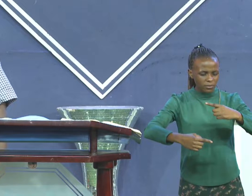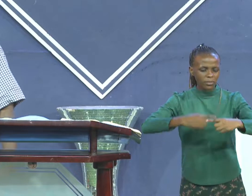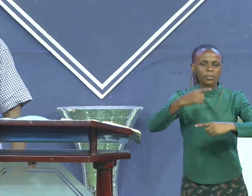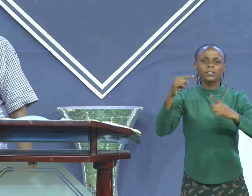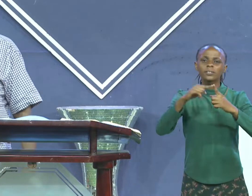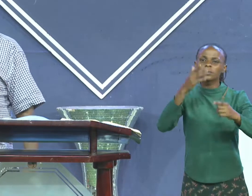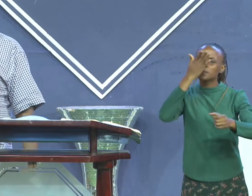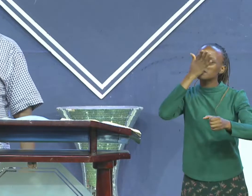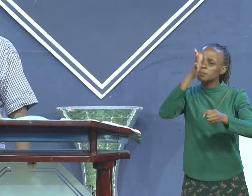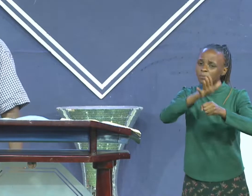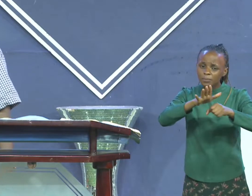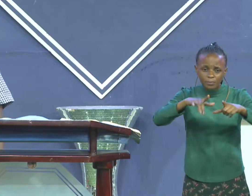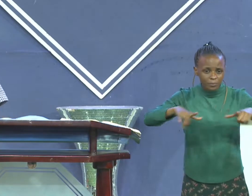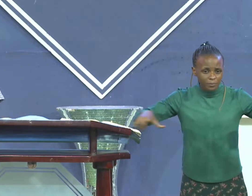we